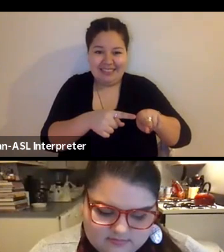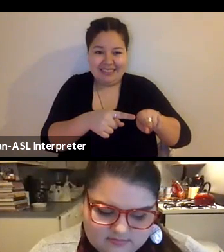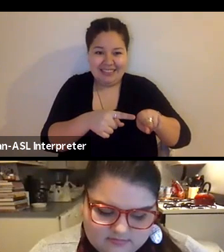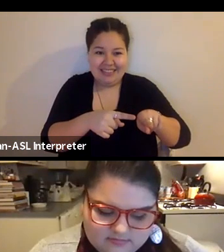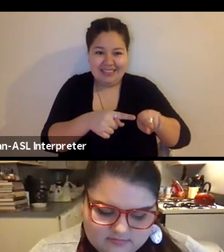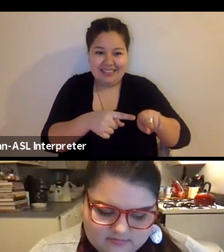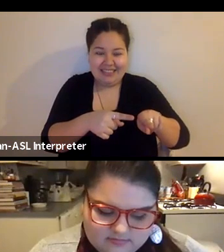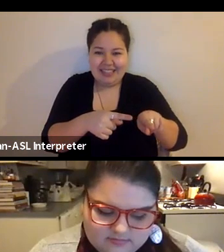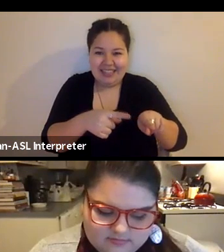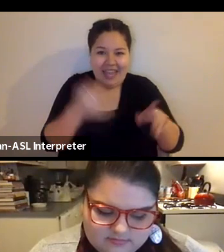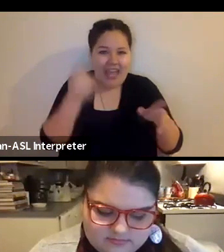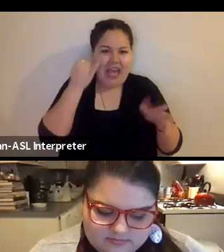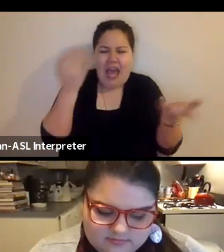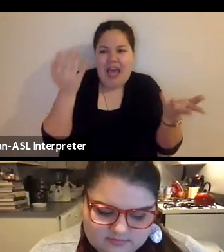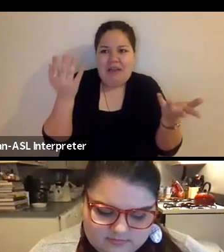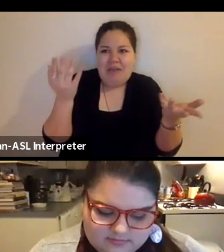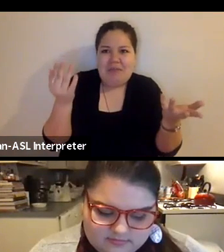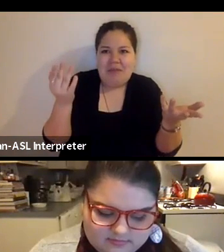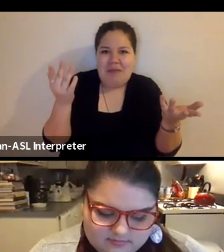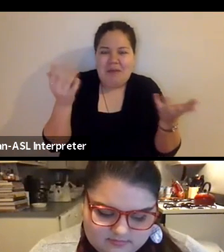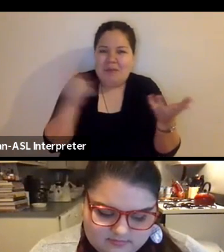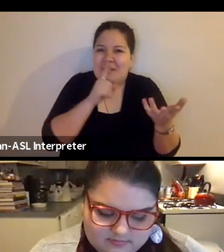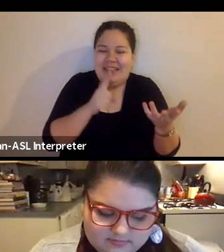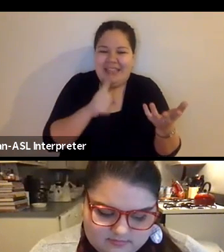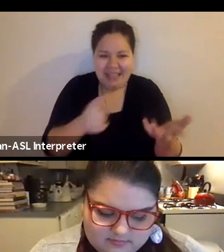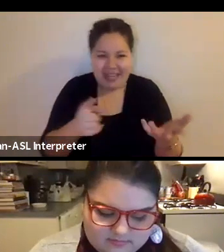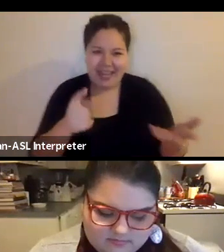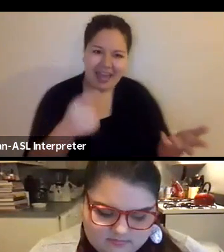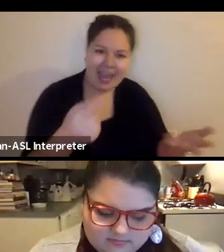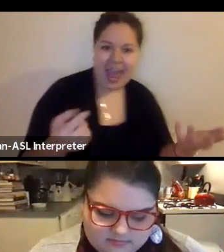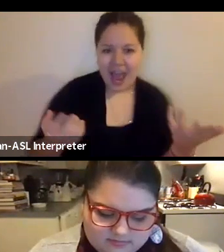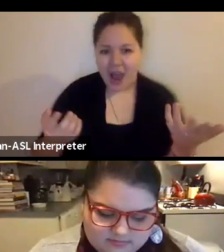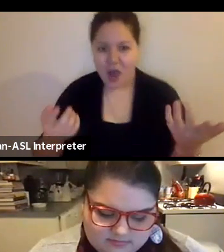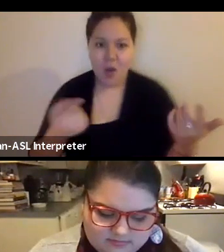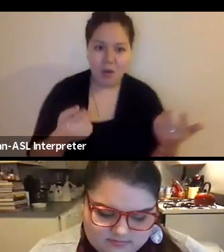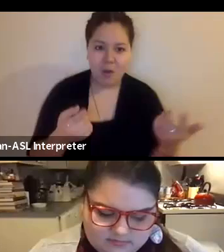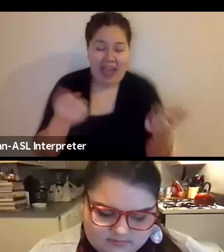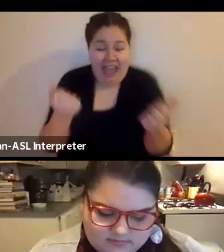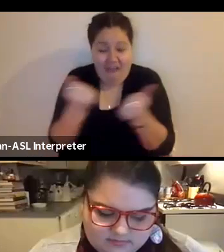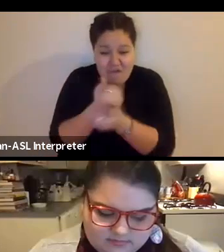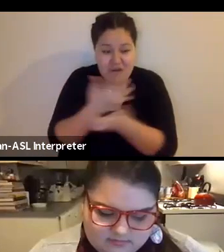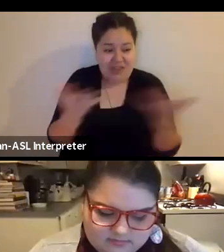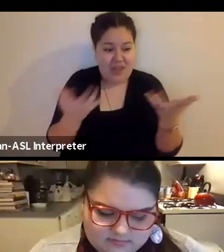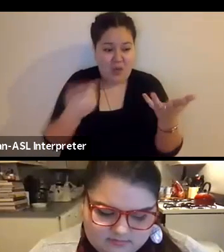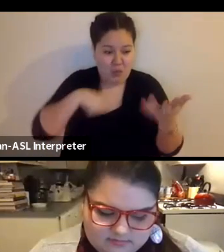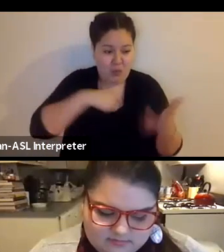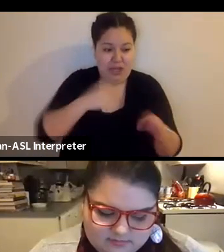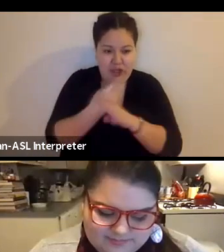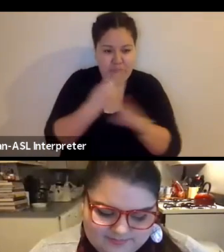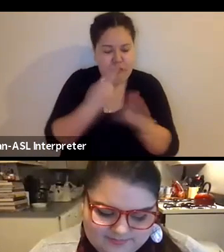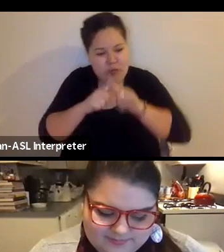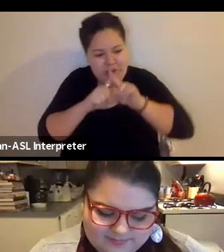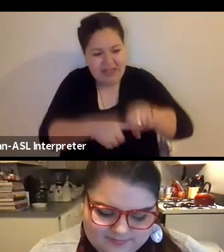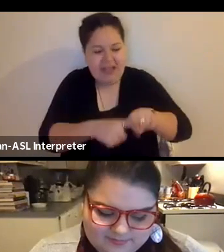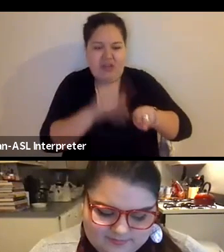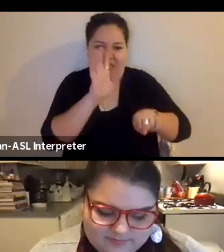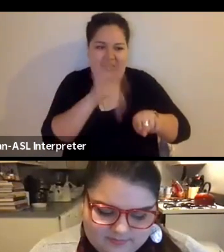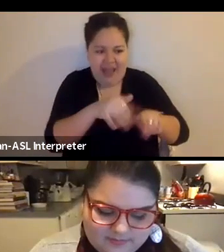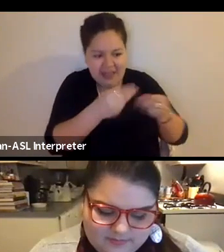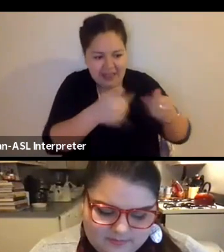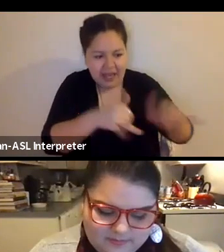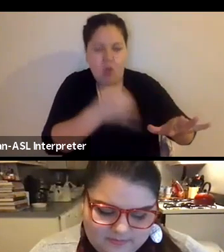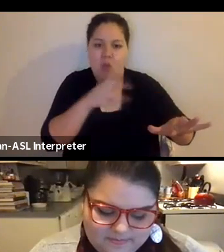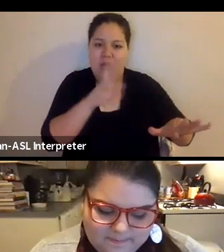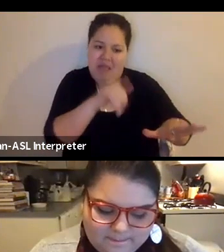can we talk about anything else if we don't talk about the things that make our literal existence possible? And it's also a recognition of what